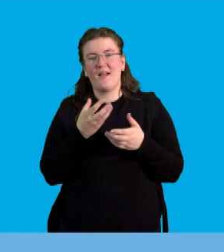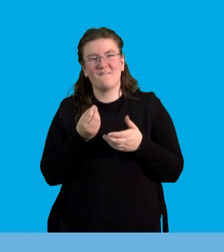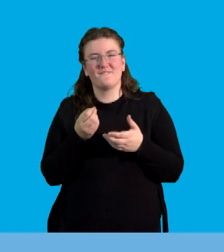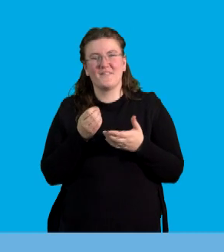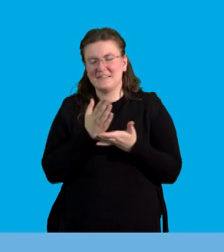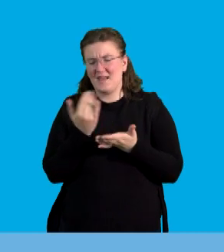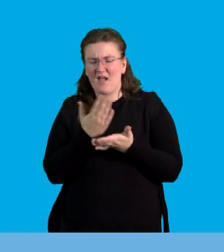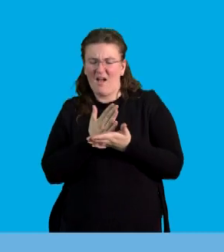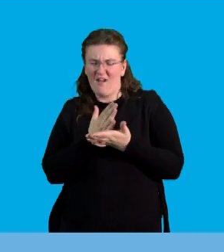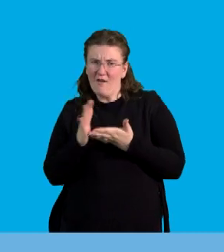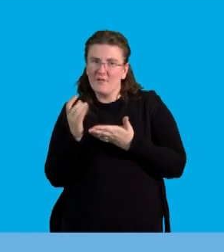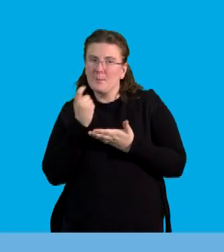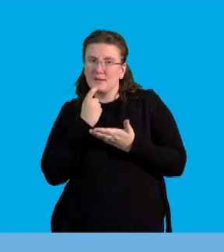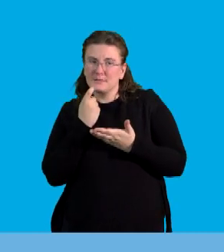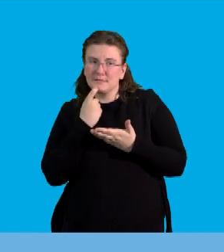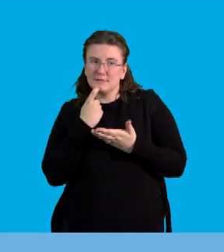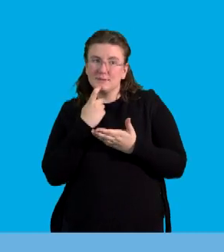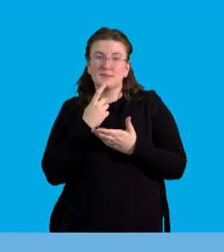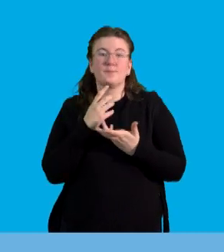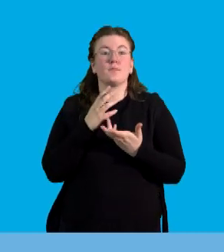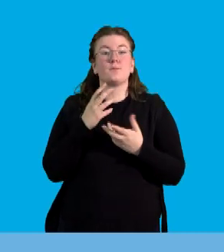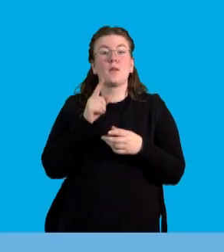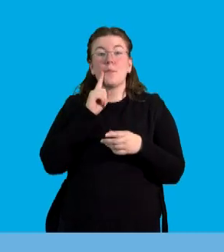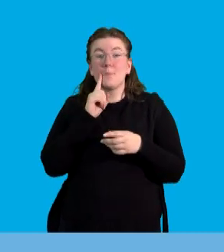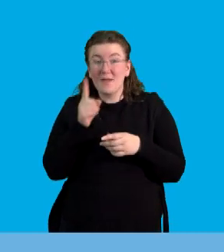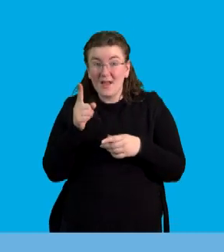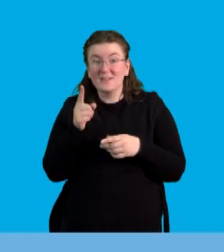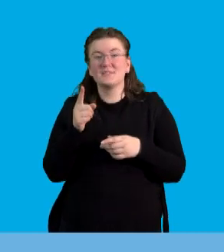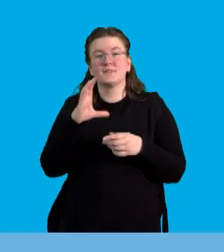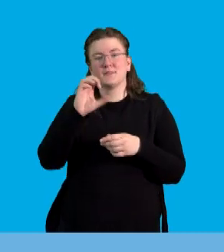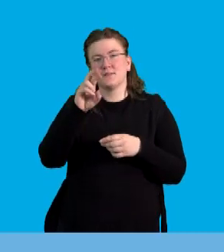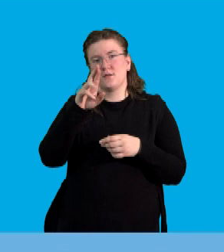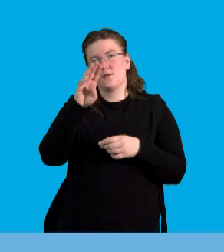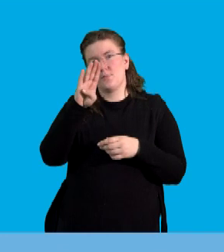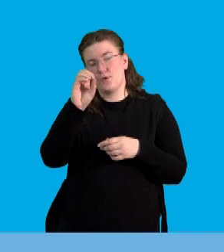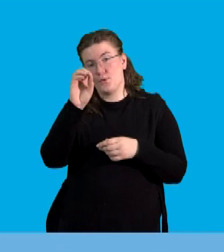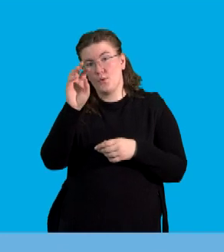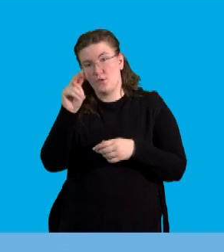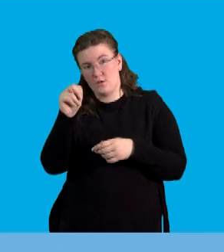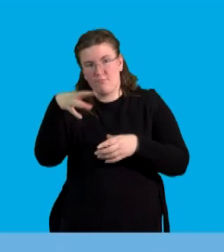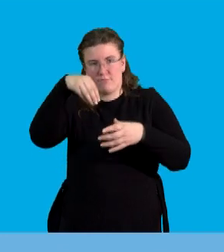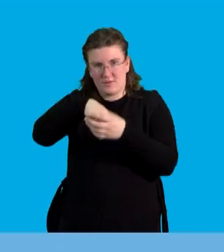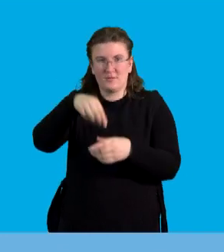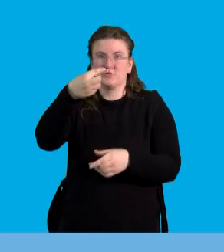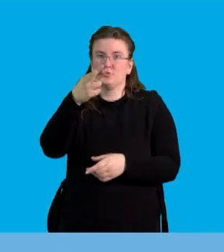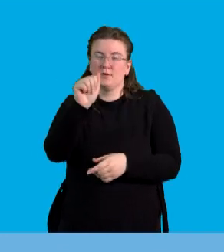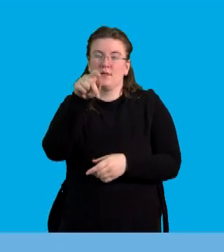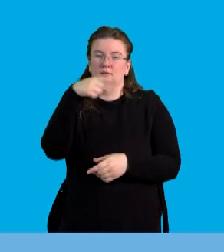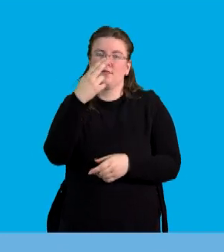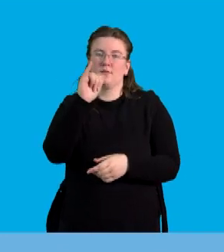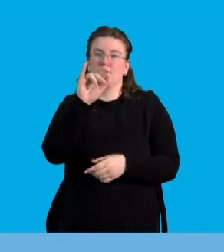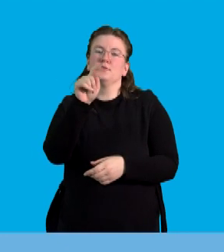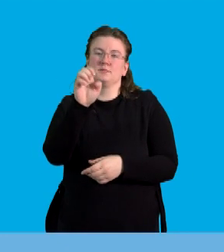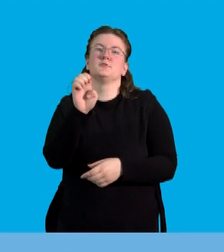graphite. Those ones now, they are non-conductors of electricity except for our carbon in a form of